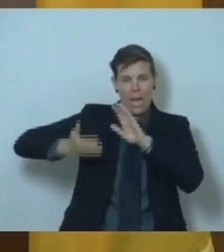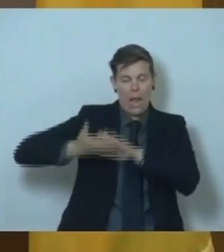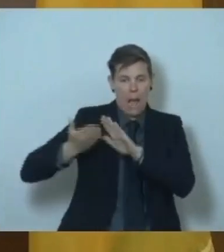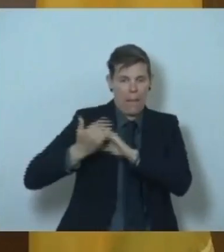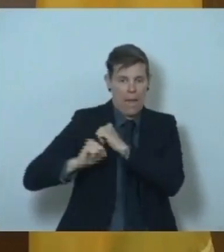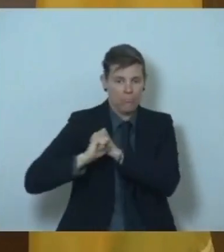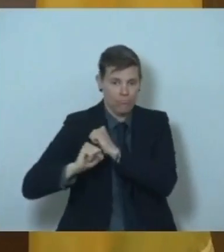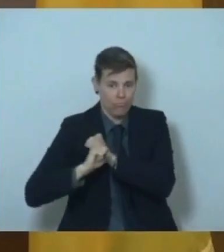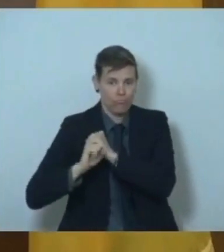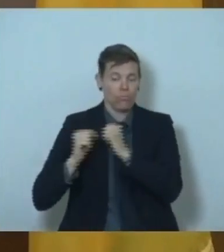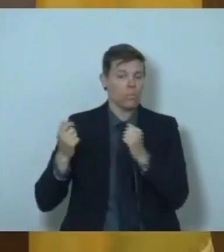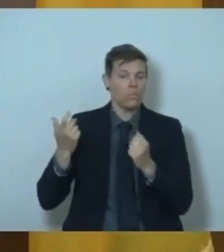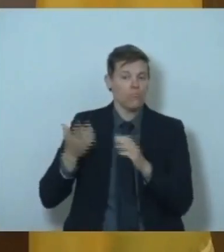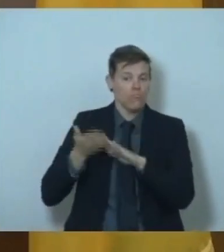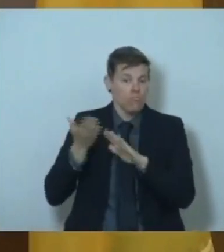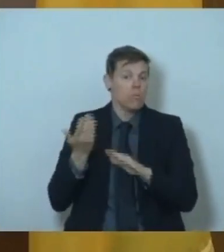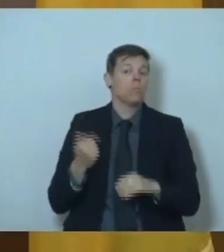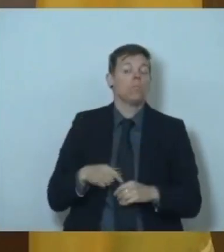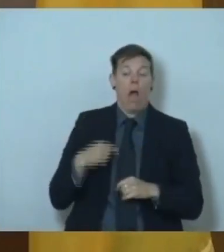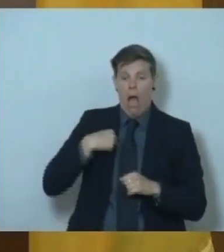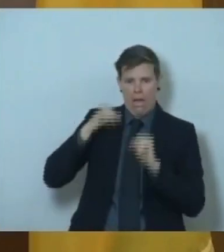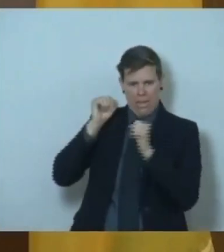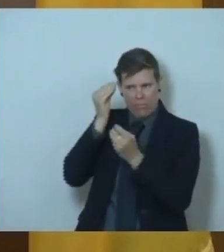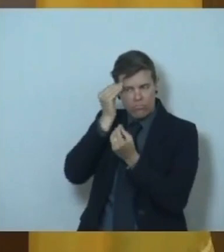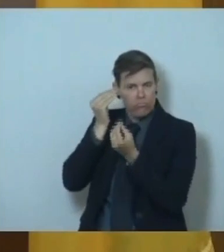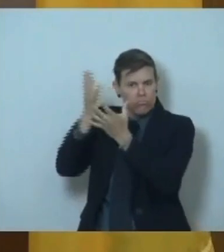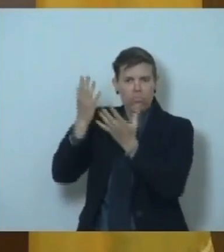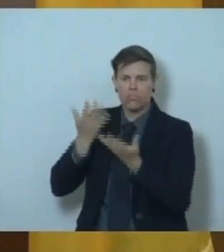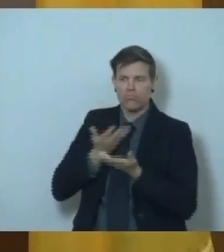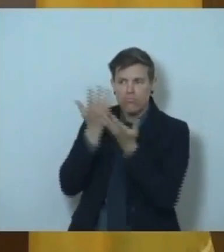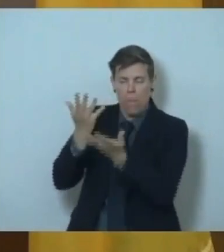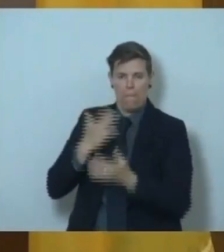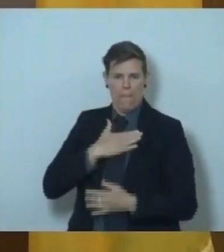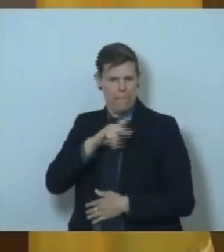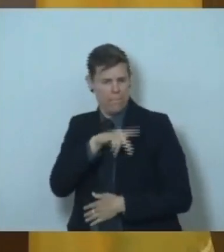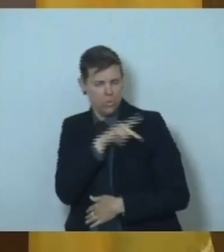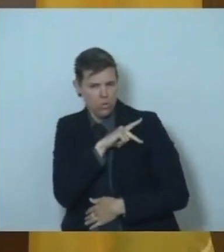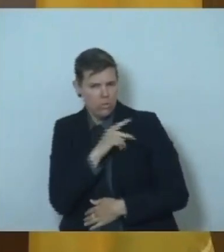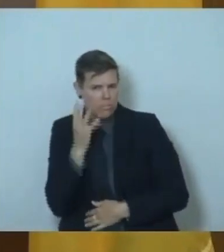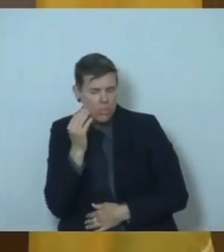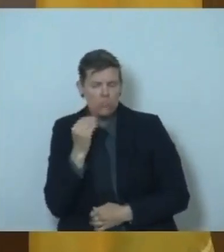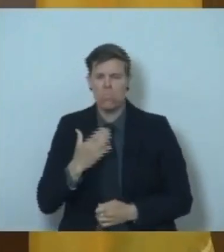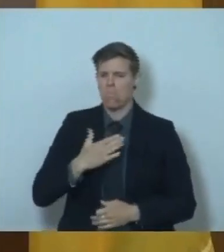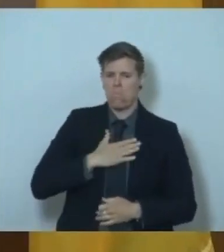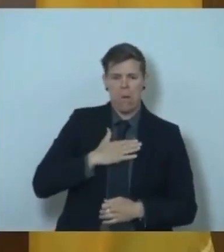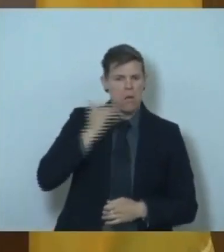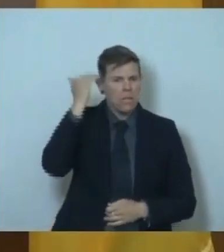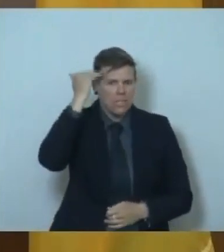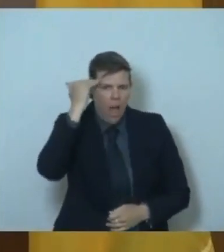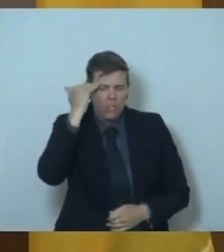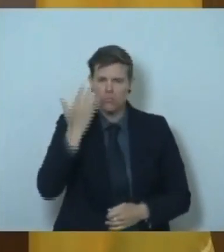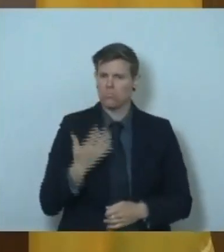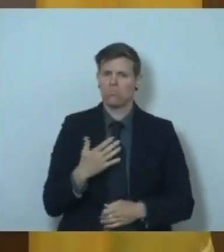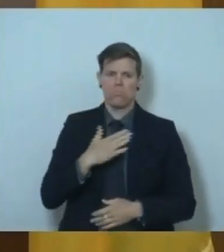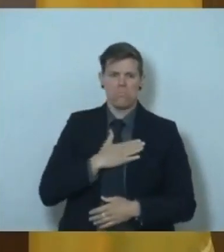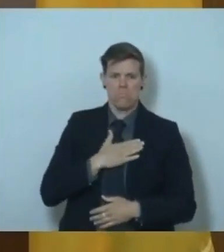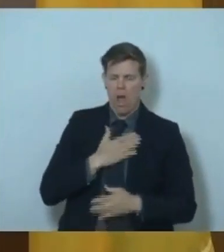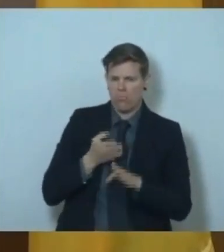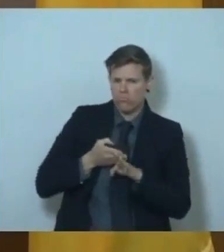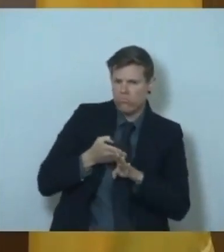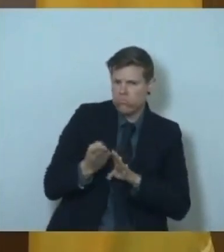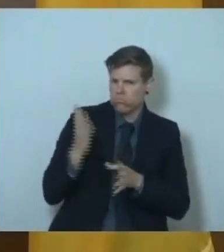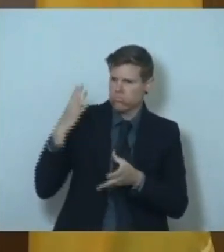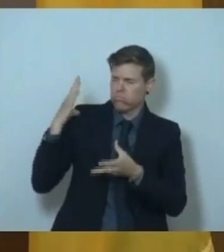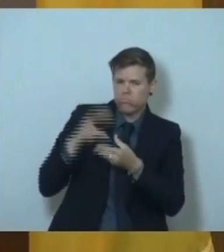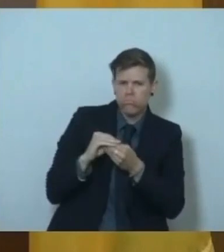have personal knowledge of Vice President Biden, and to make sure that as they figure out their ticket, that I